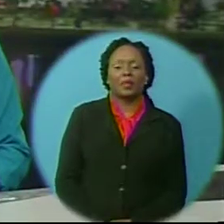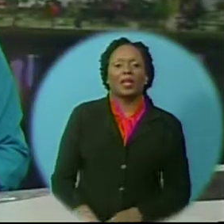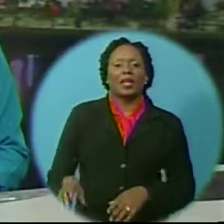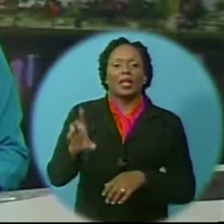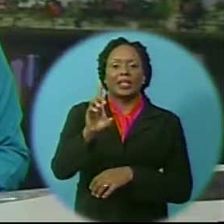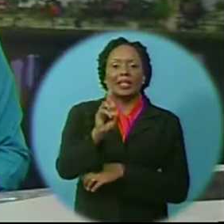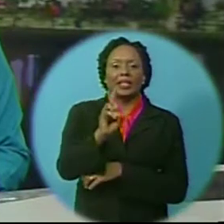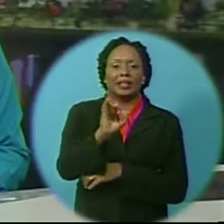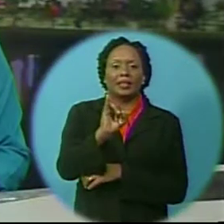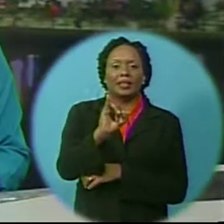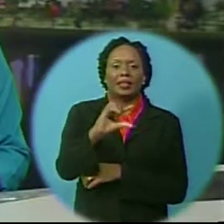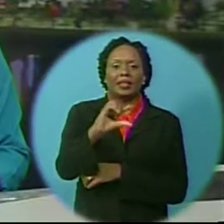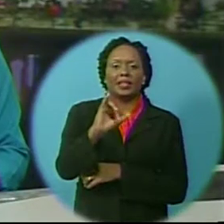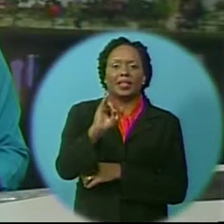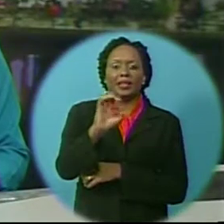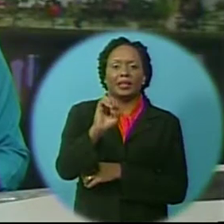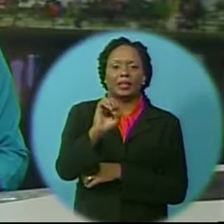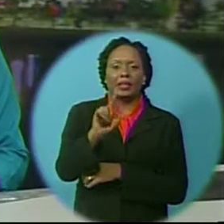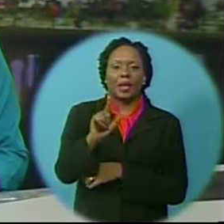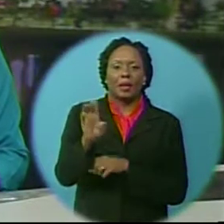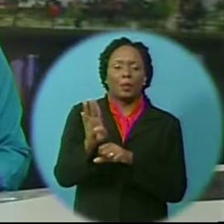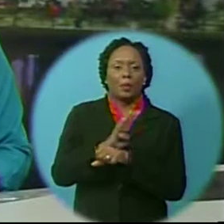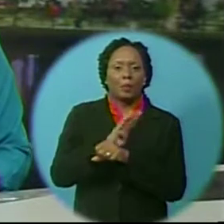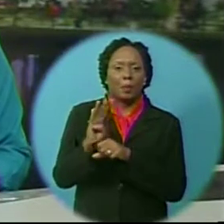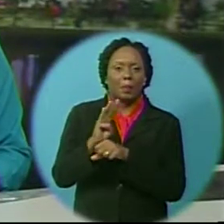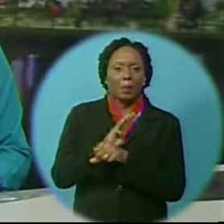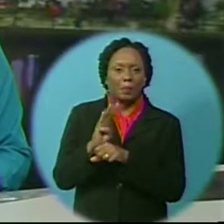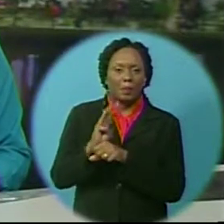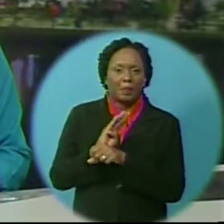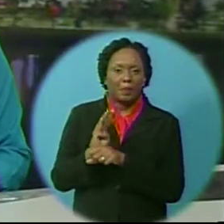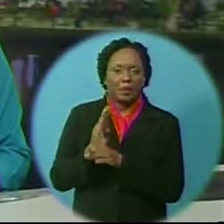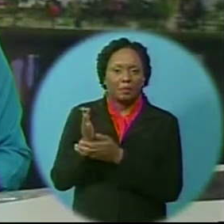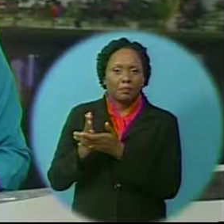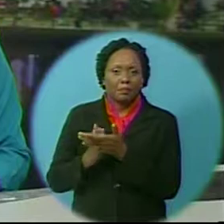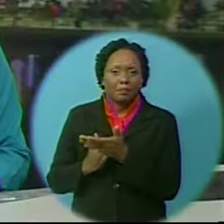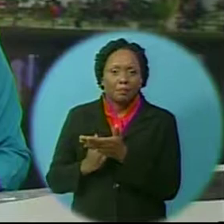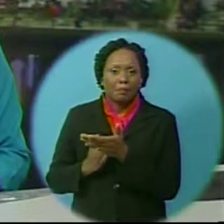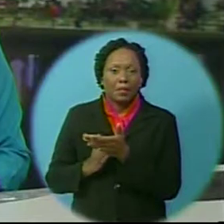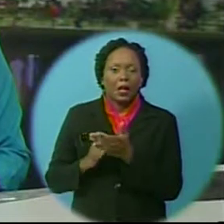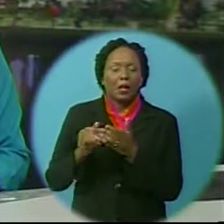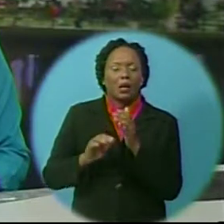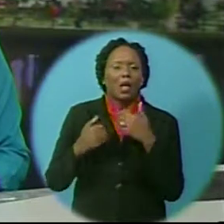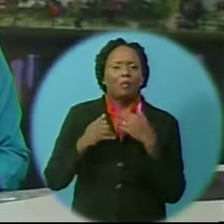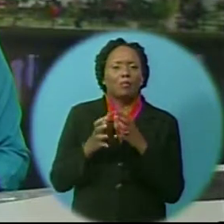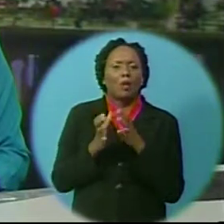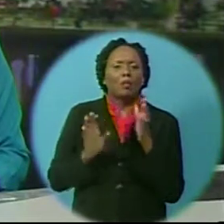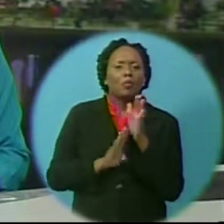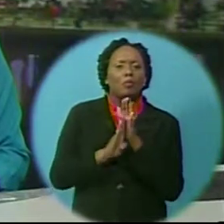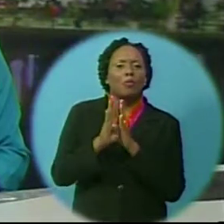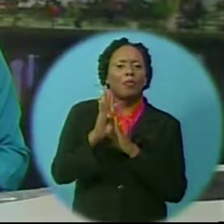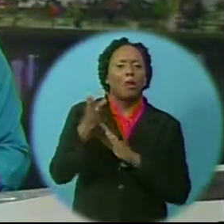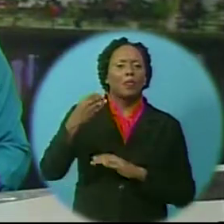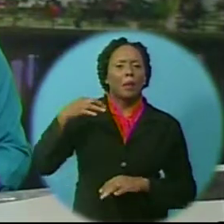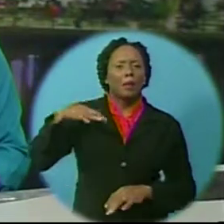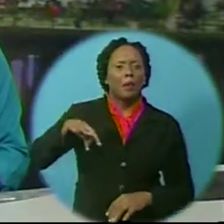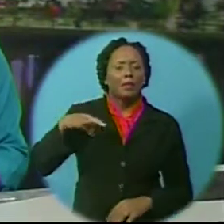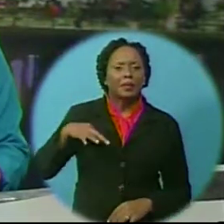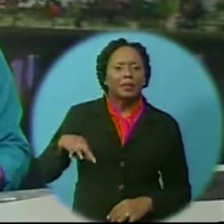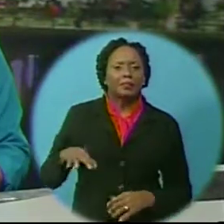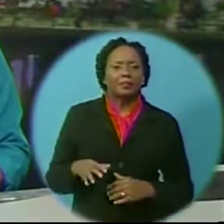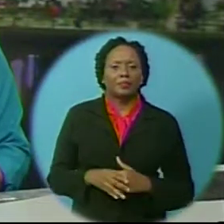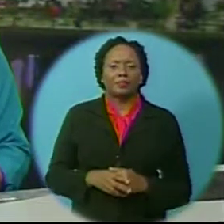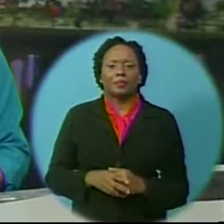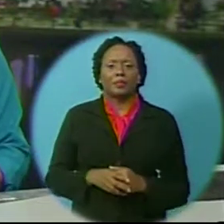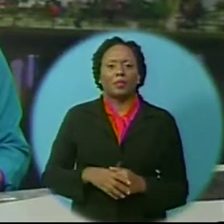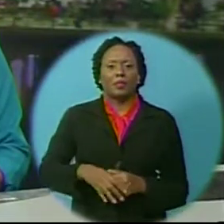Digicel's business arm, Digicel Business Solutions, is recording significant growth and profitability. This from